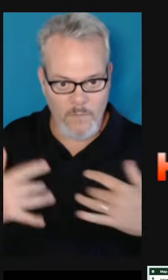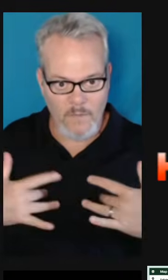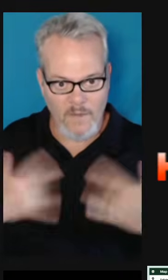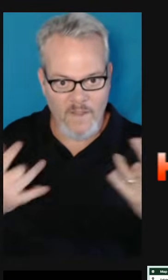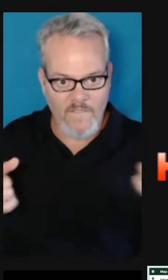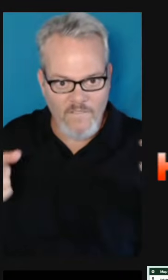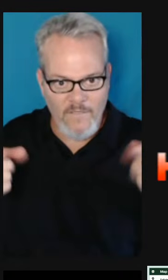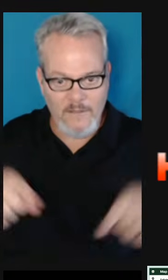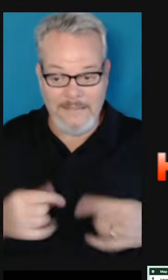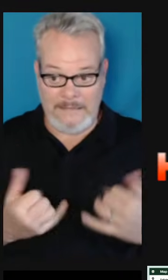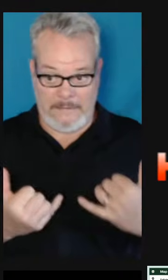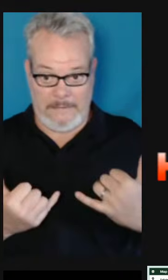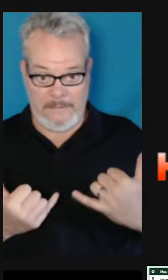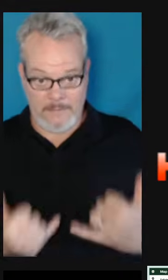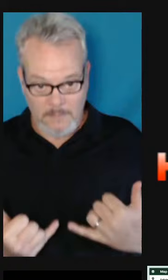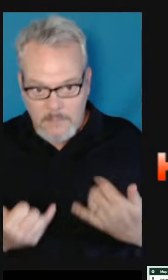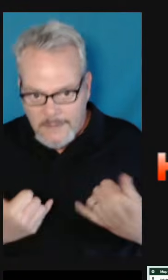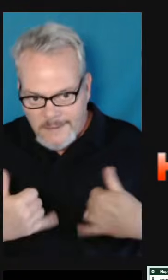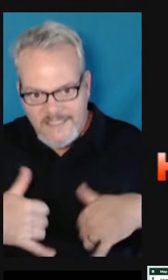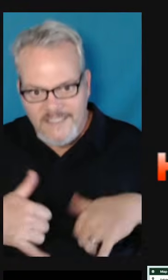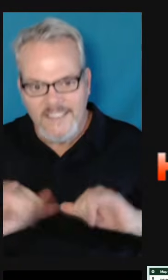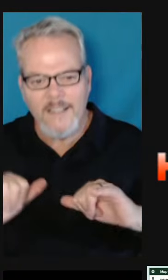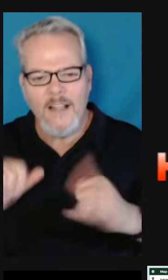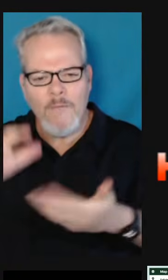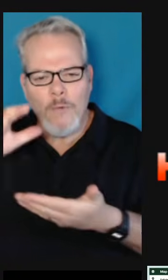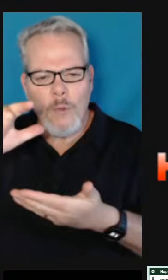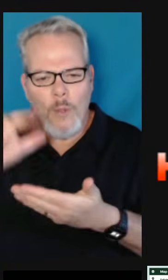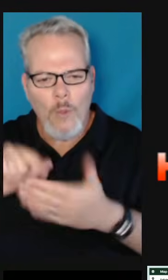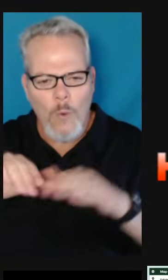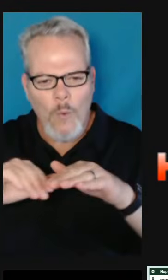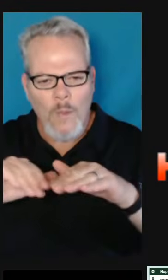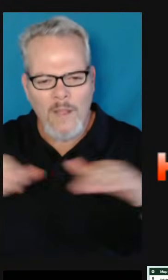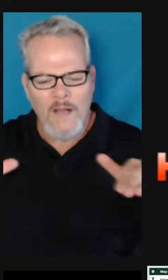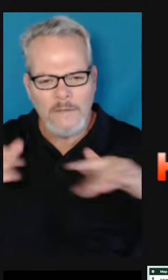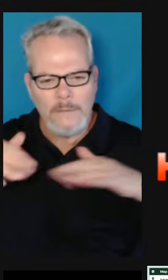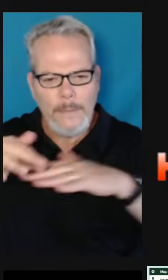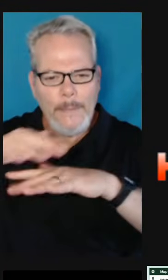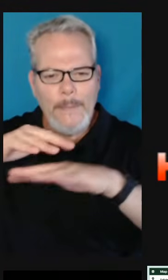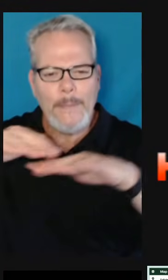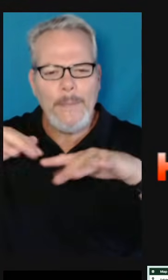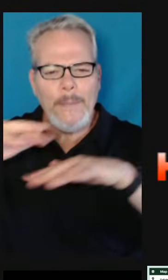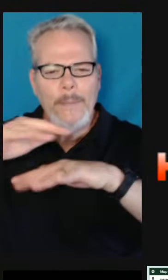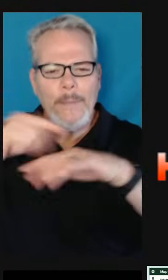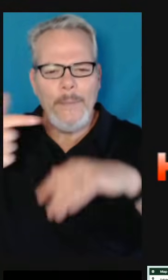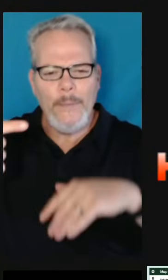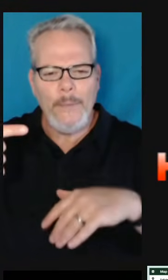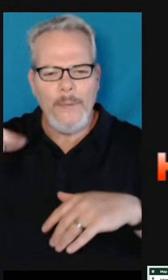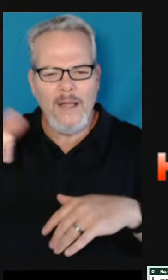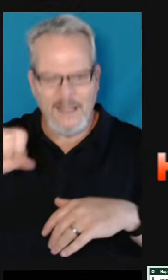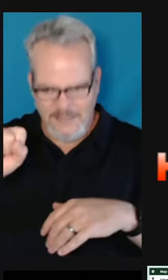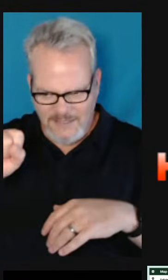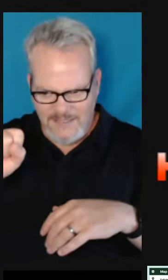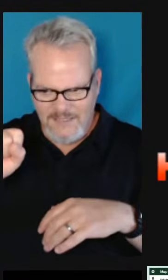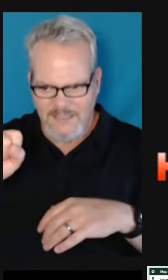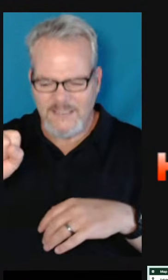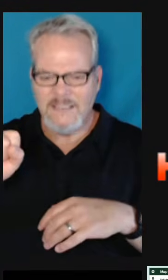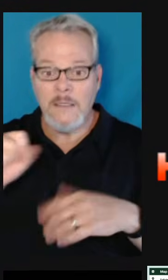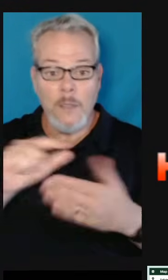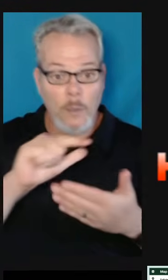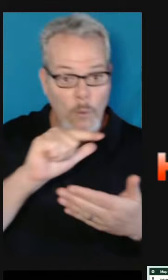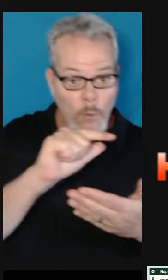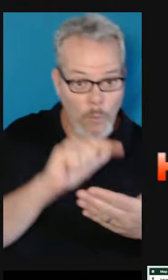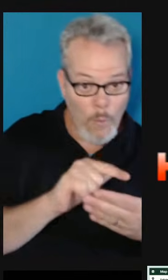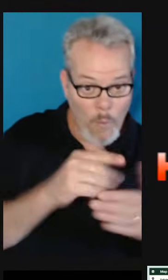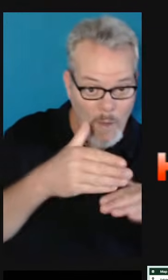still have low-level emissions of gas from the volcano, low level for the eruption, but still high for residents